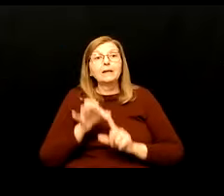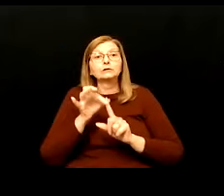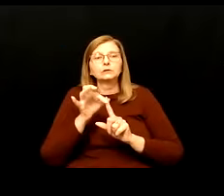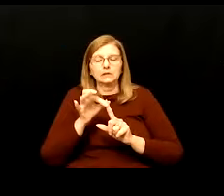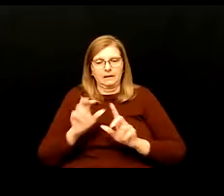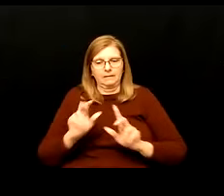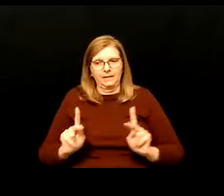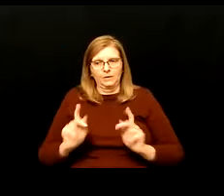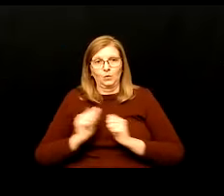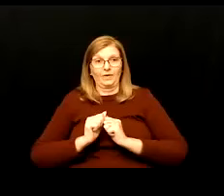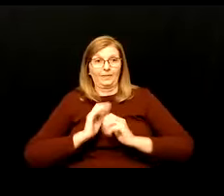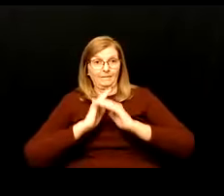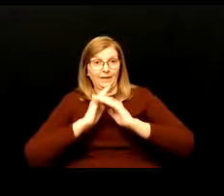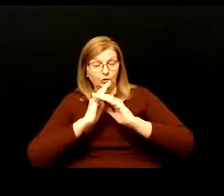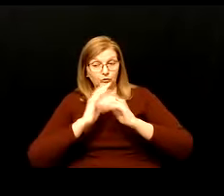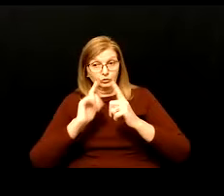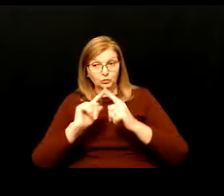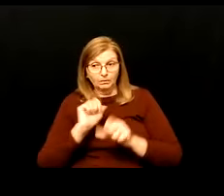with barriers to